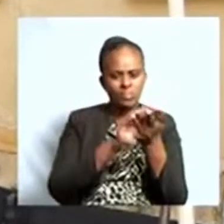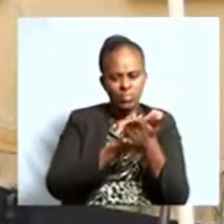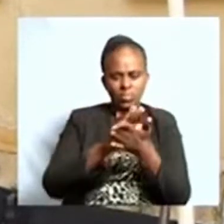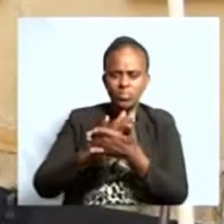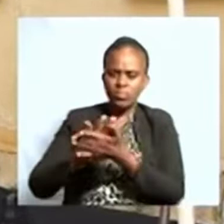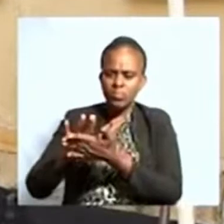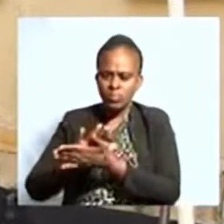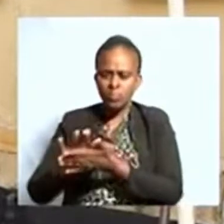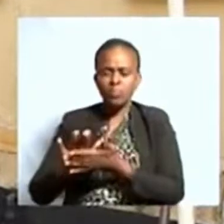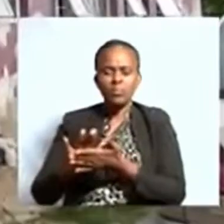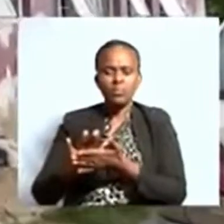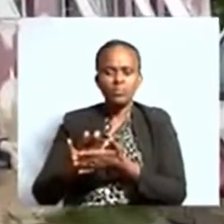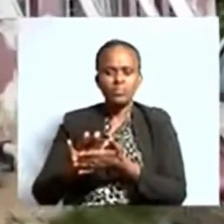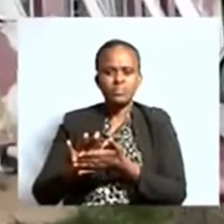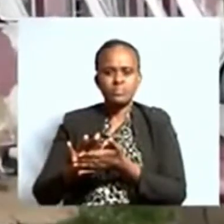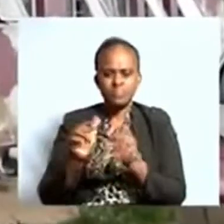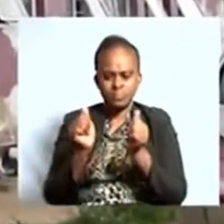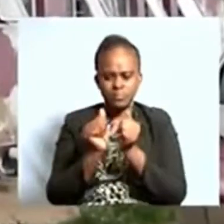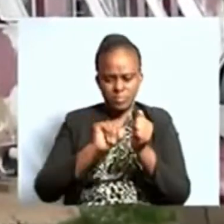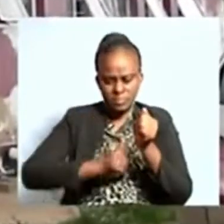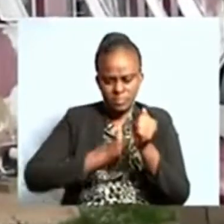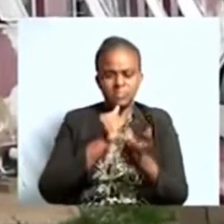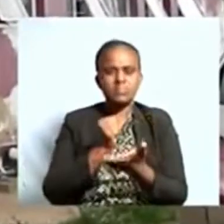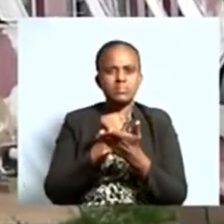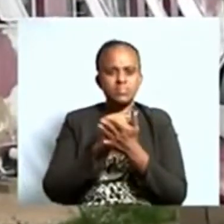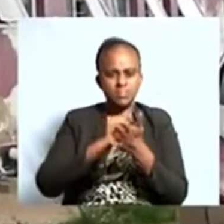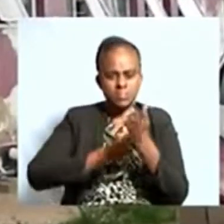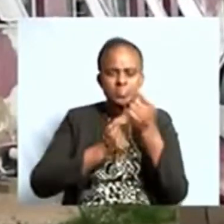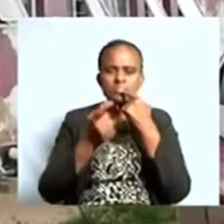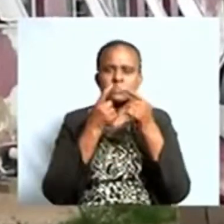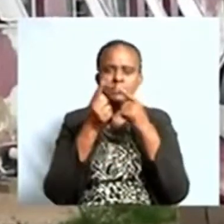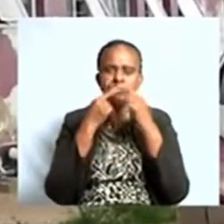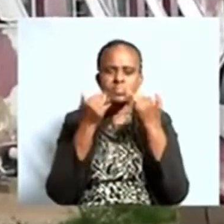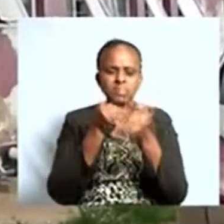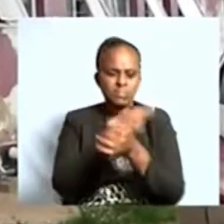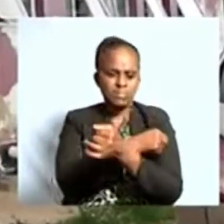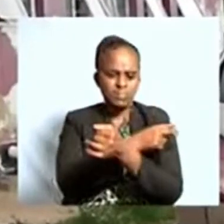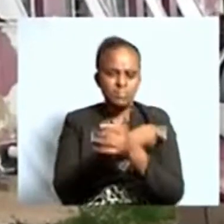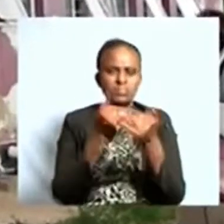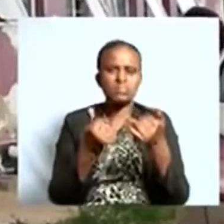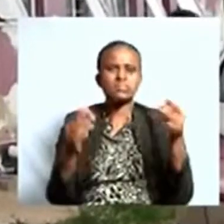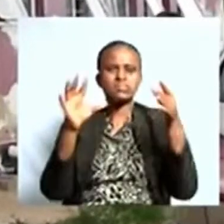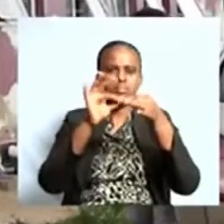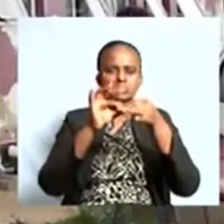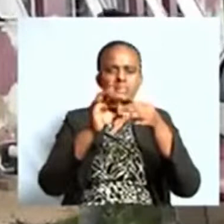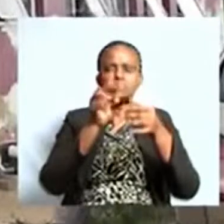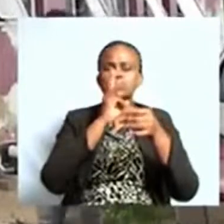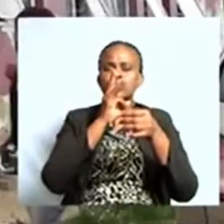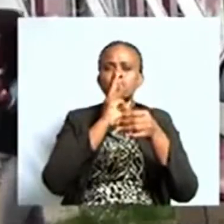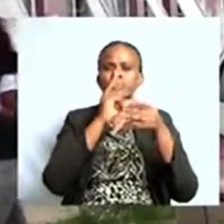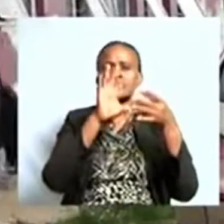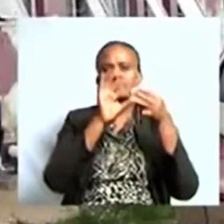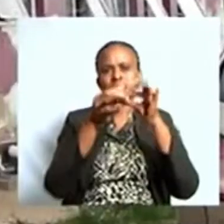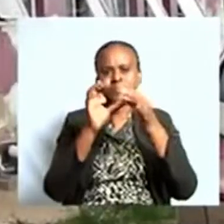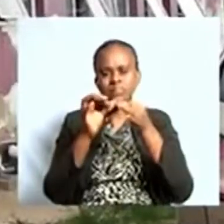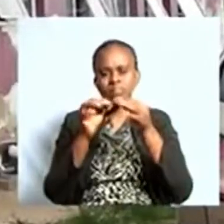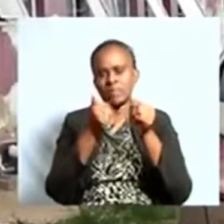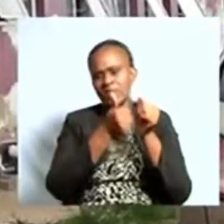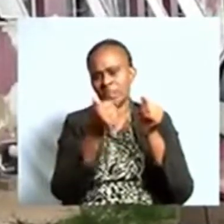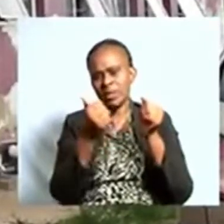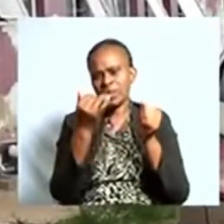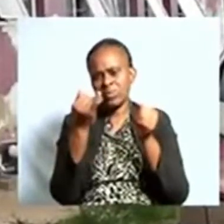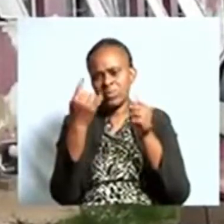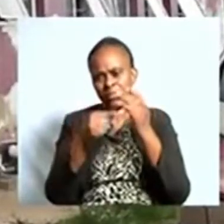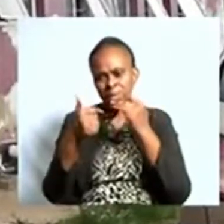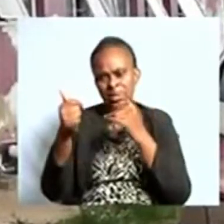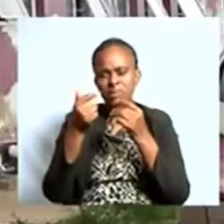sanitation network. We facilitated, as we speak, the hospital is now connected to the sanitation network. The other issue they